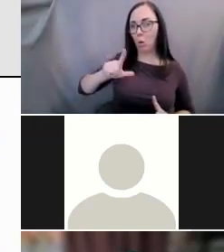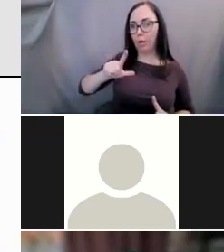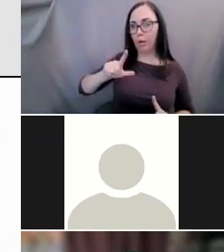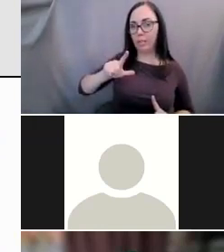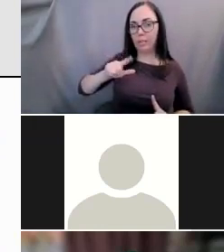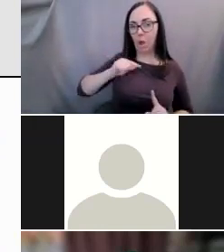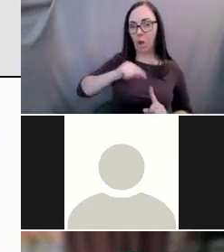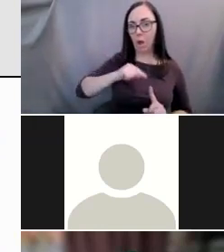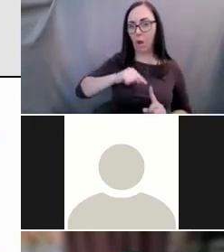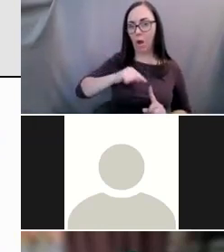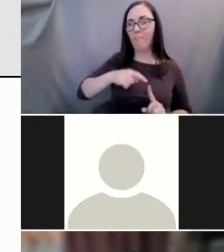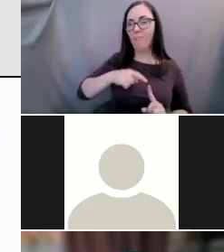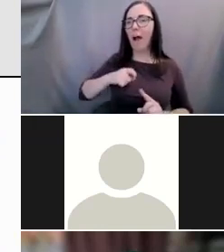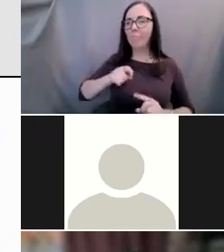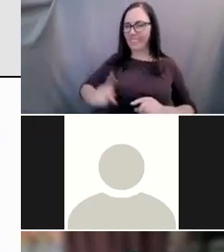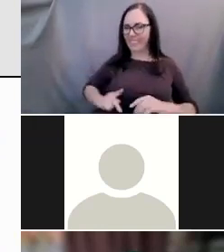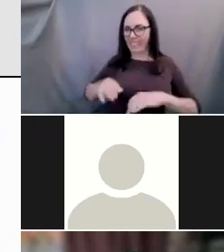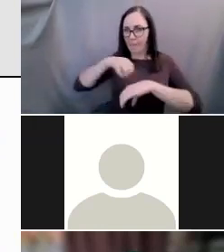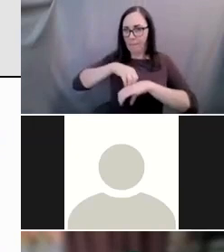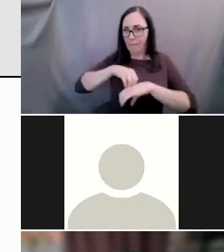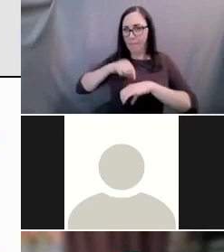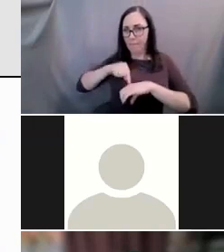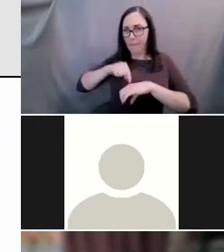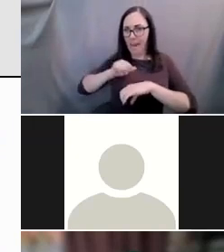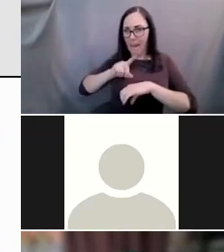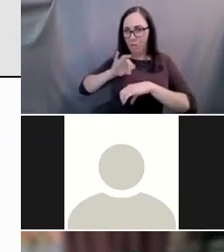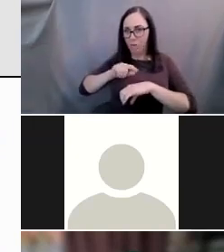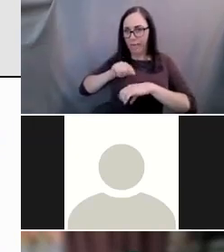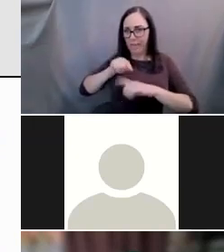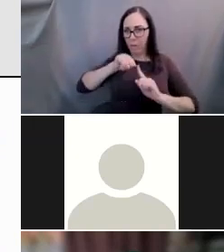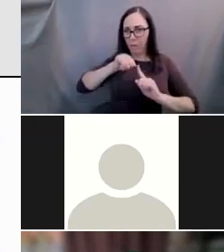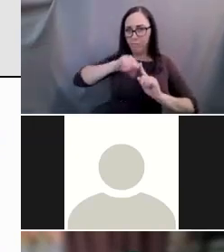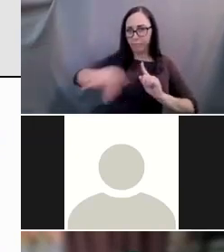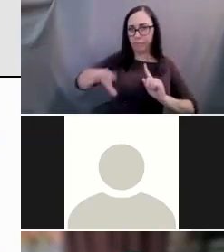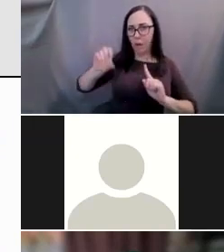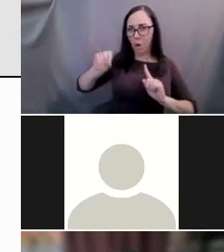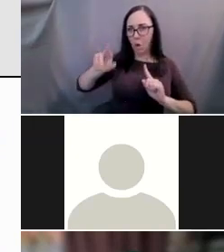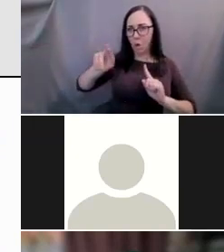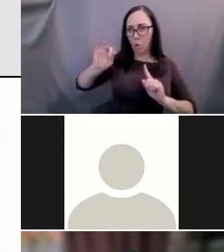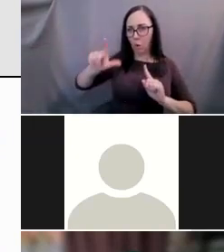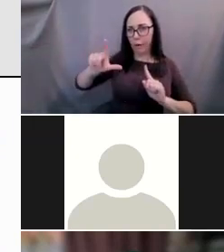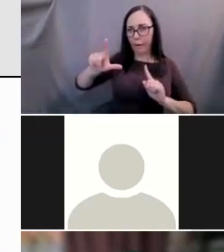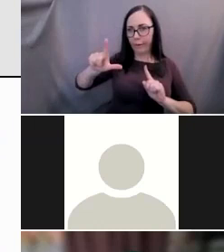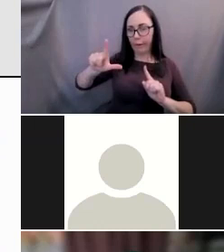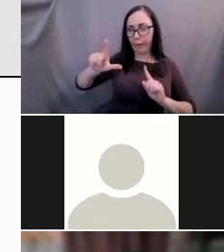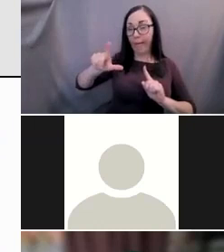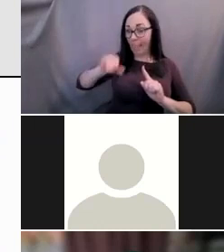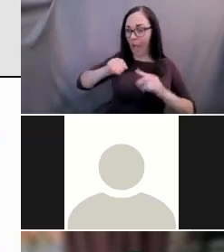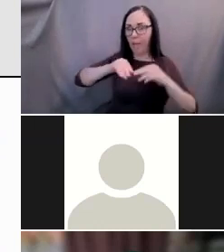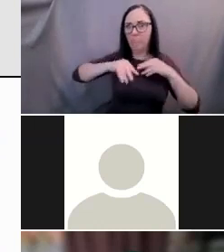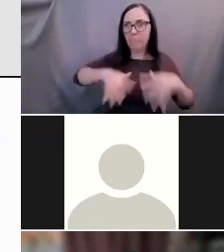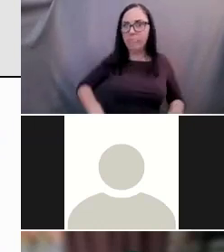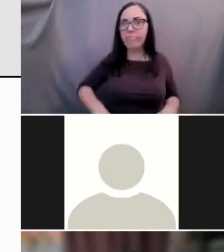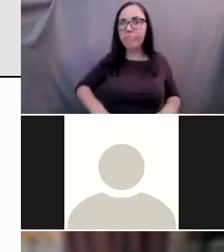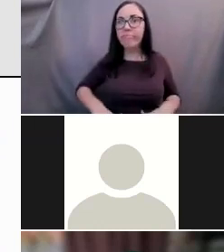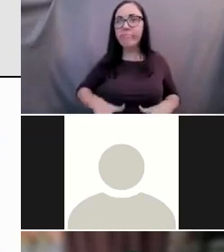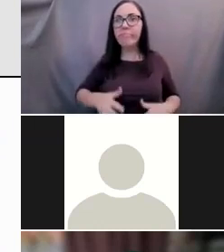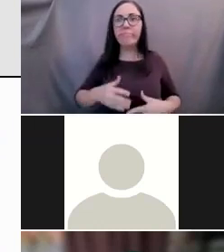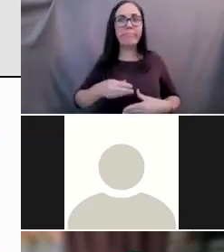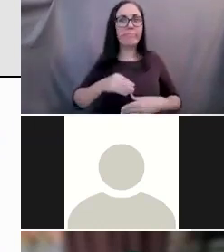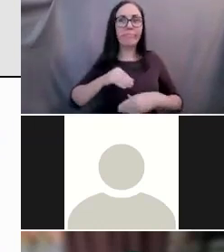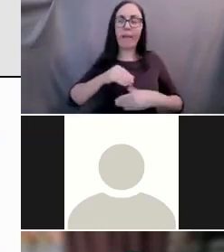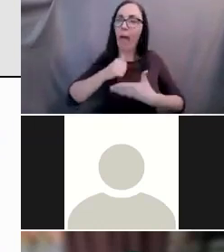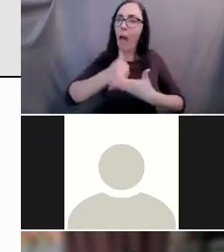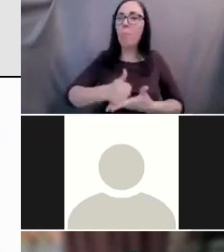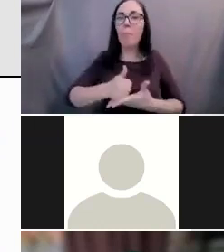of the adrenal glands. The release of cortisol causes a number of changes that help the body to deal with